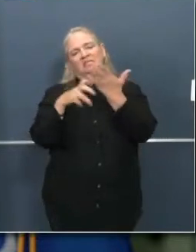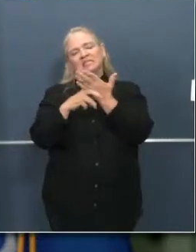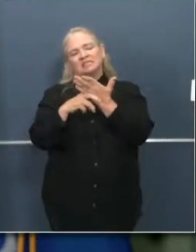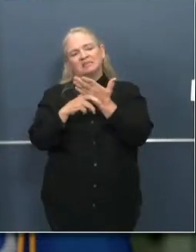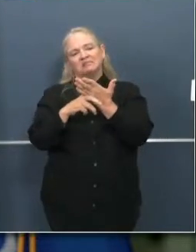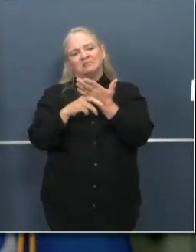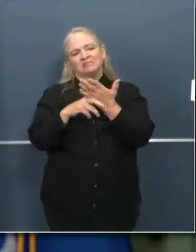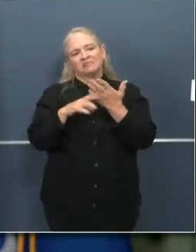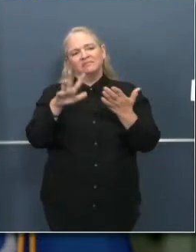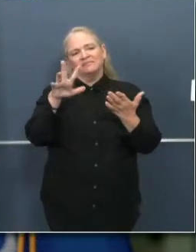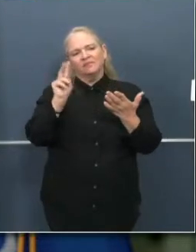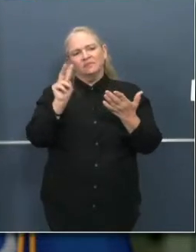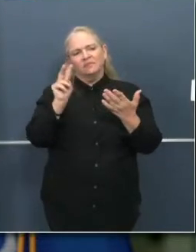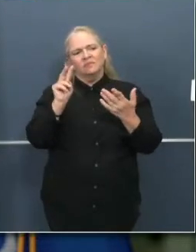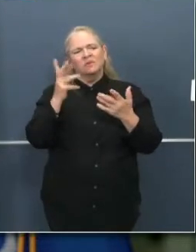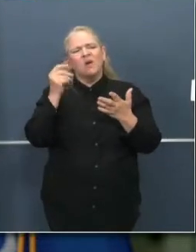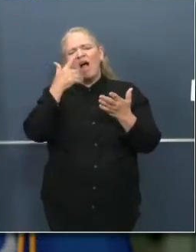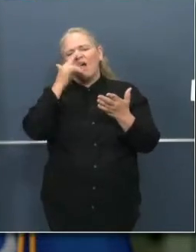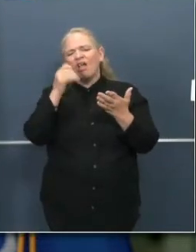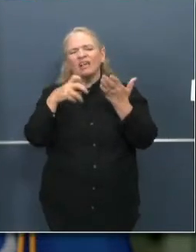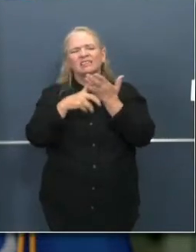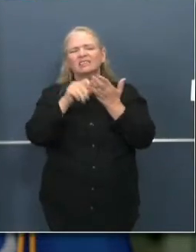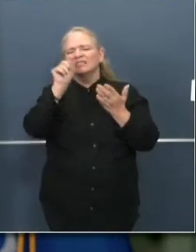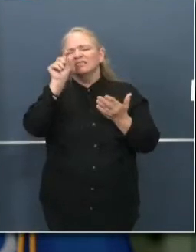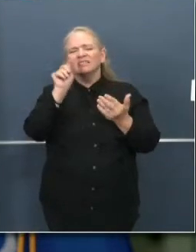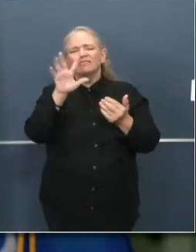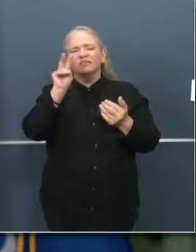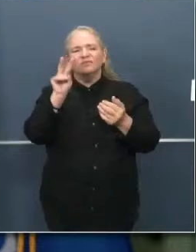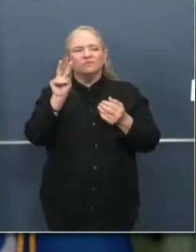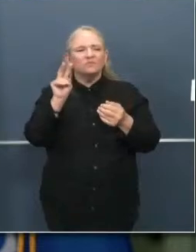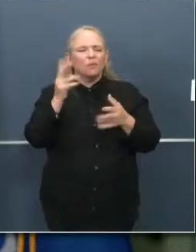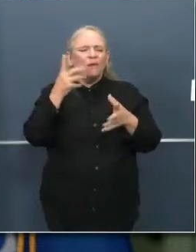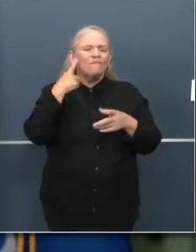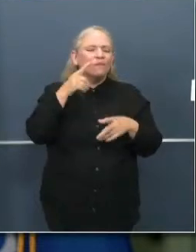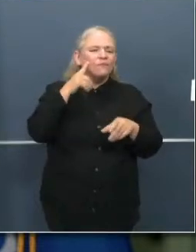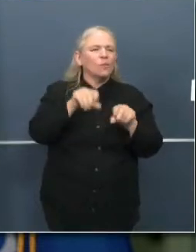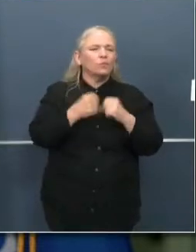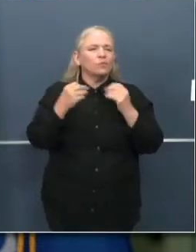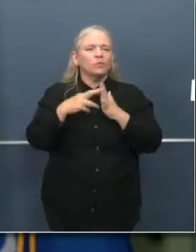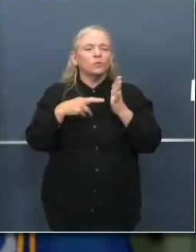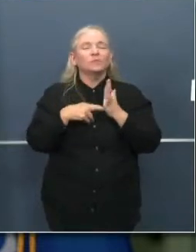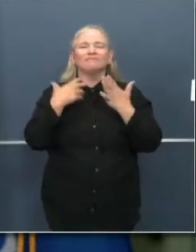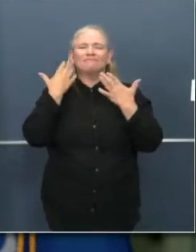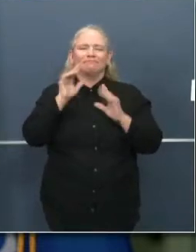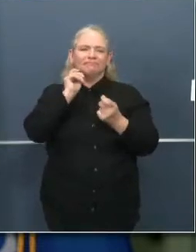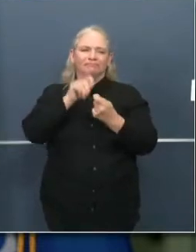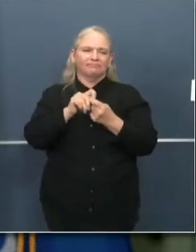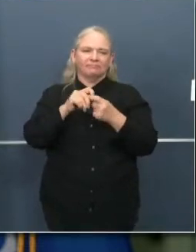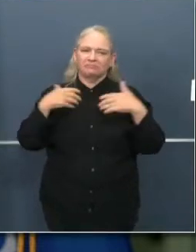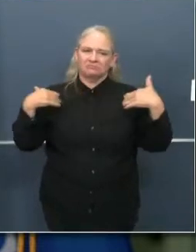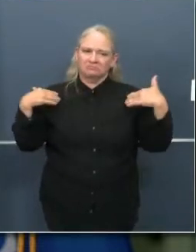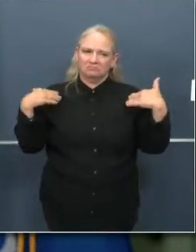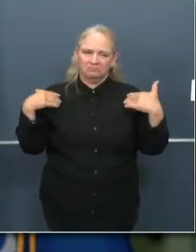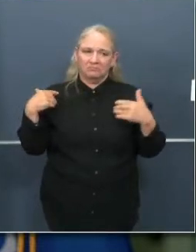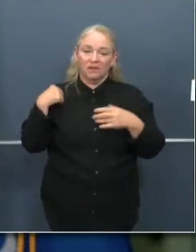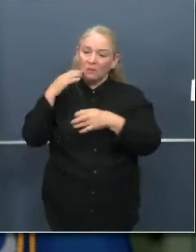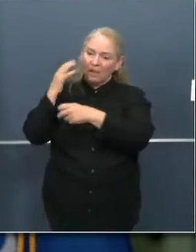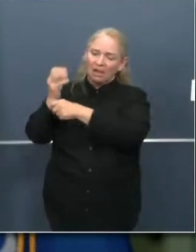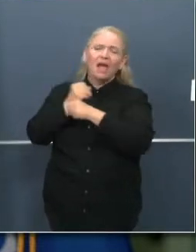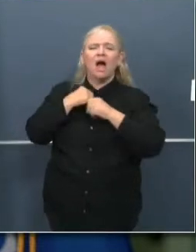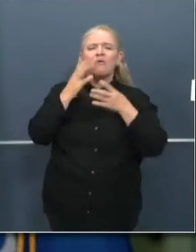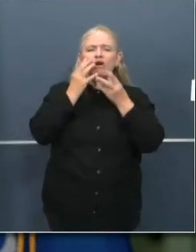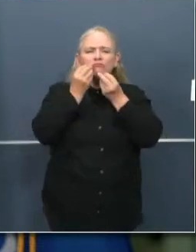specifics. We'll provide them to you. But I was very encouraged by the team that came back and said that even if people were out